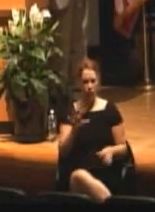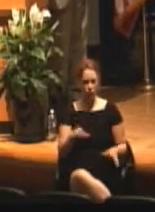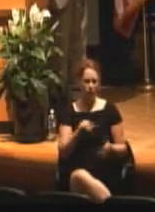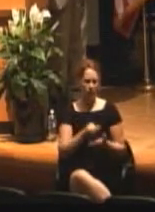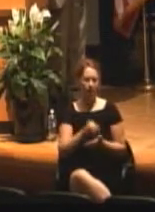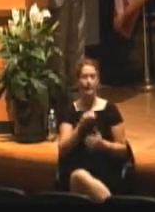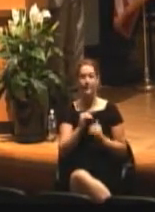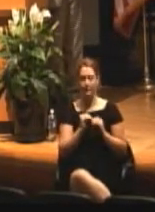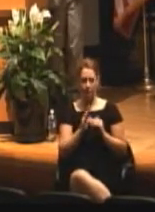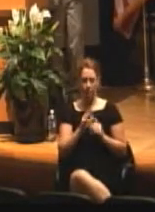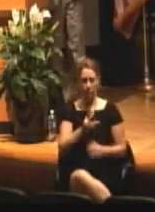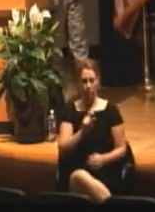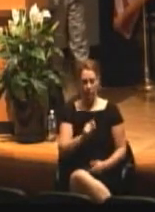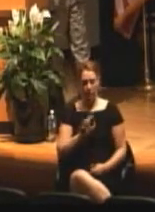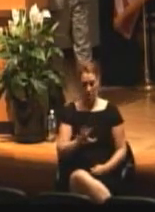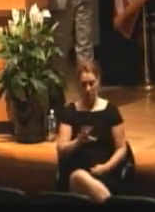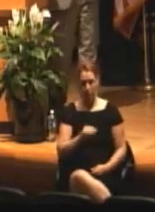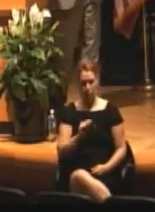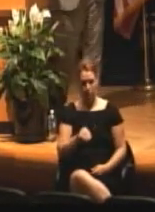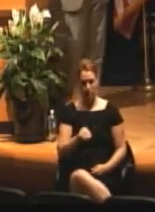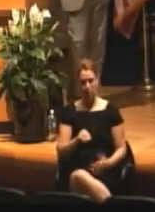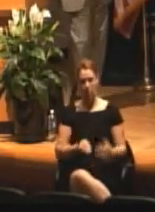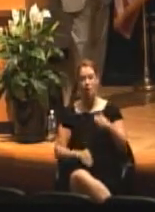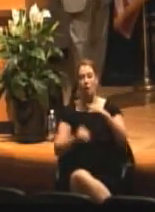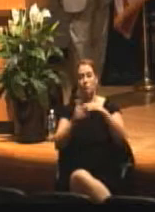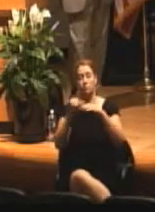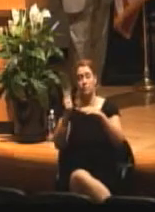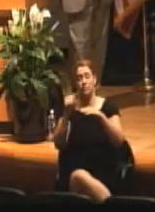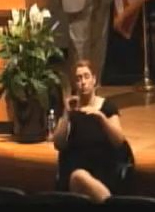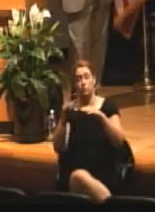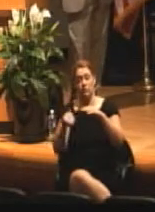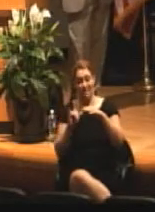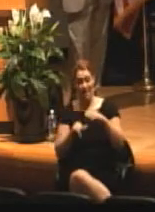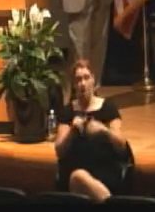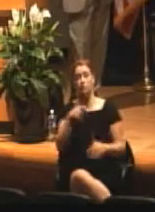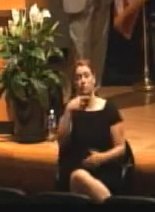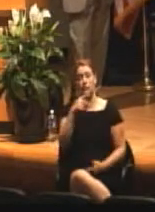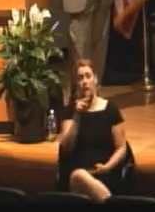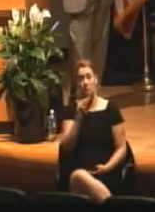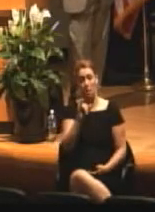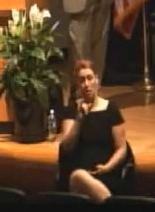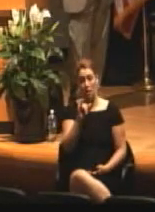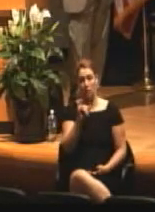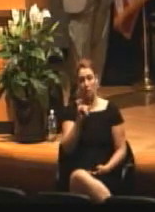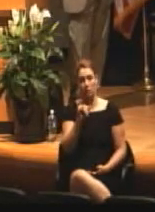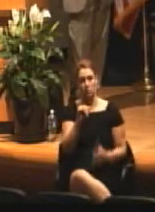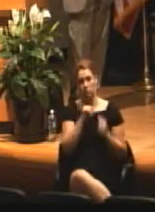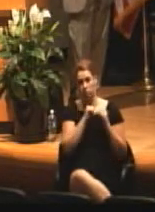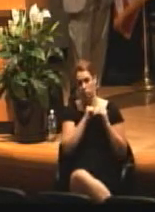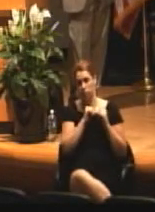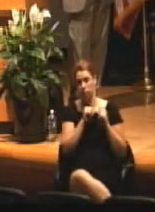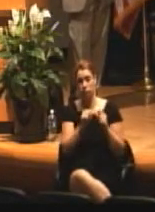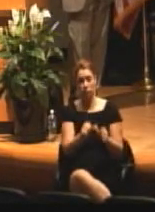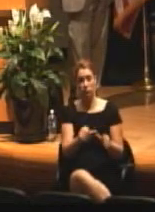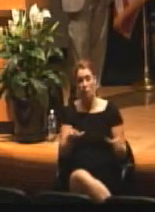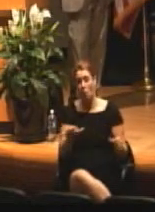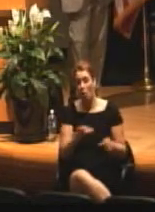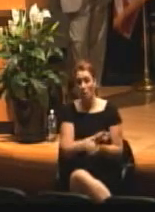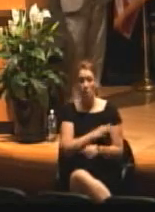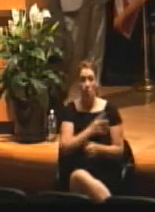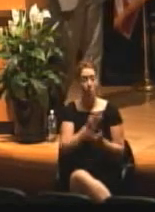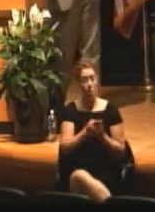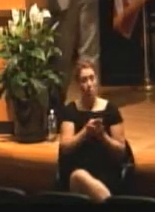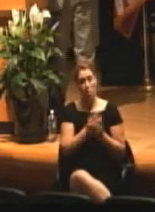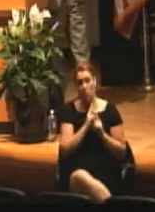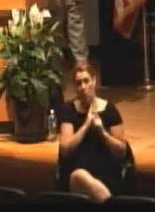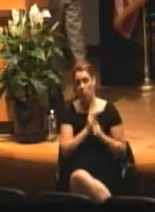down, up to 10% down, that monthly mortgage insurance is there for the life of the loan. So it actually stays that full 30